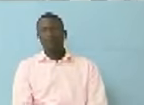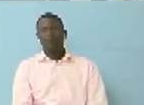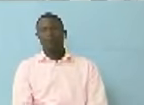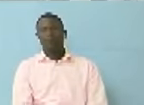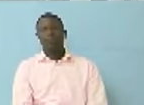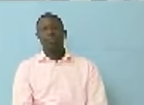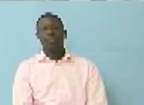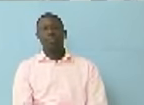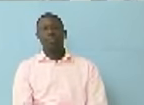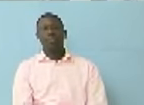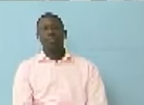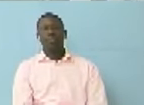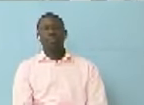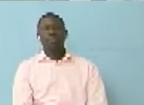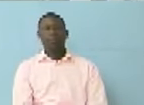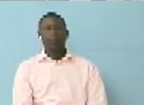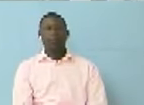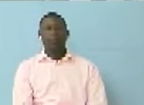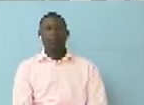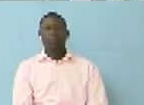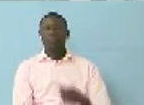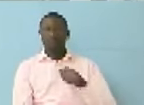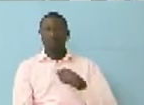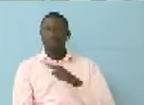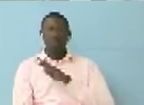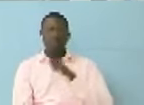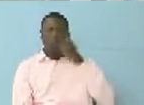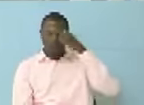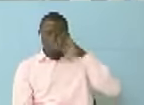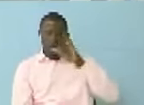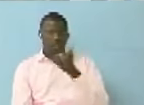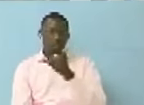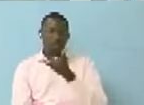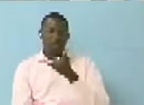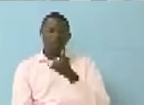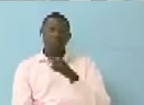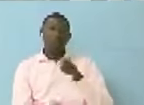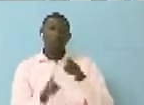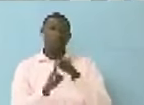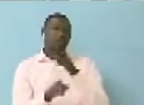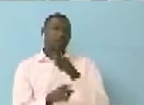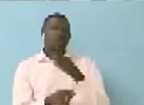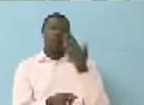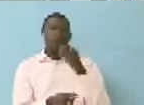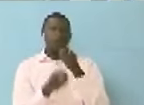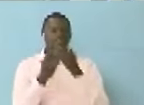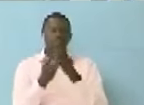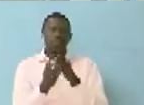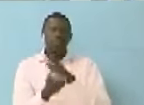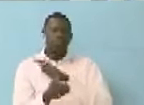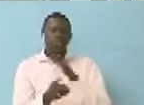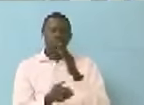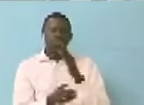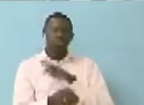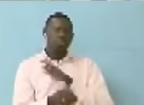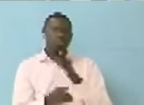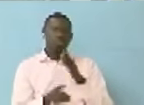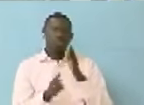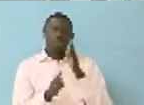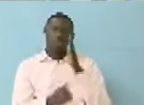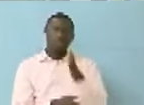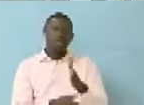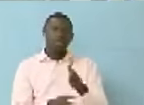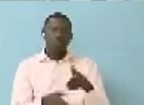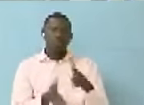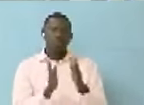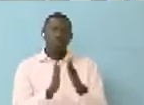Council, I disagree with that. Council man songala. When you say to illegally. Niko men ni silo manta. Illegally